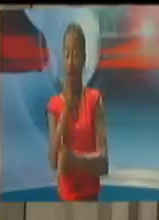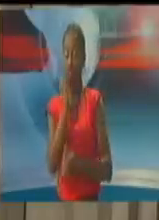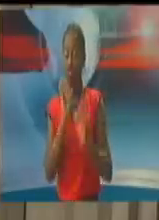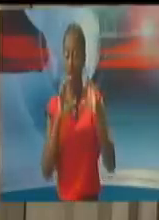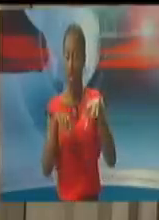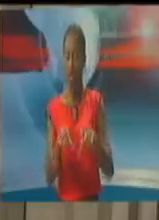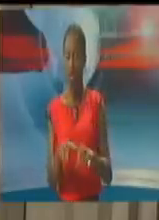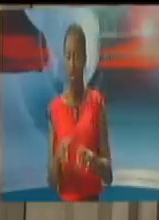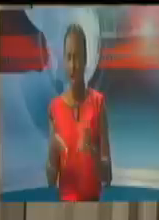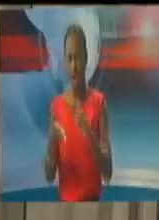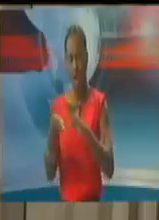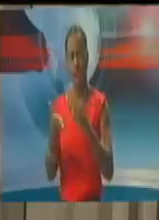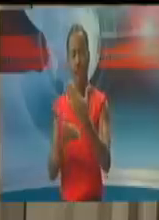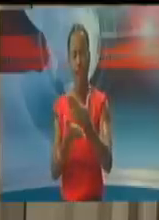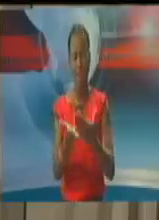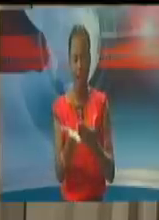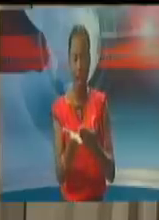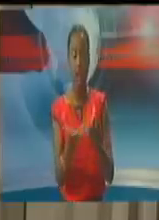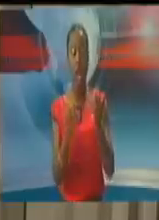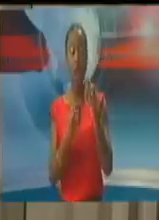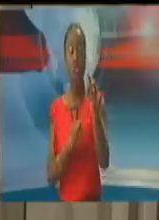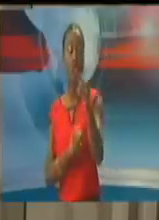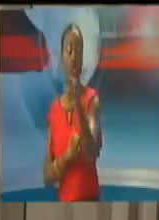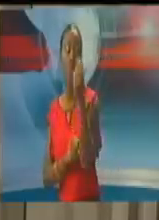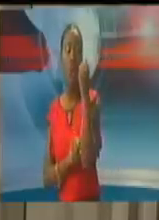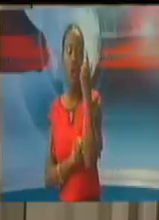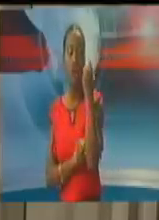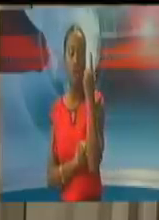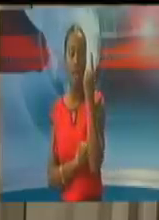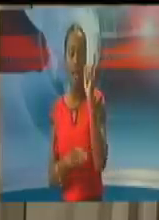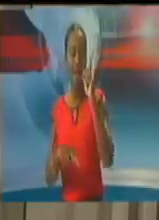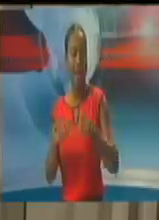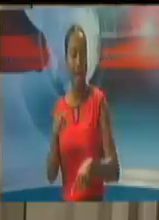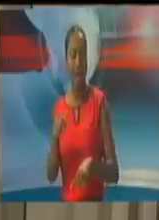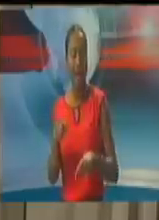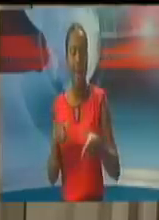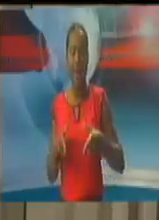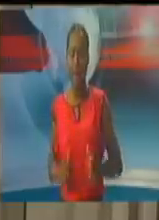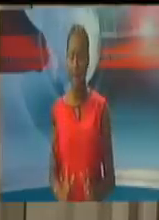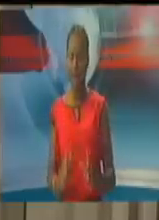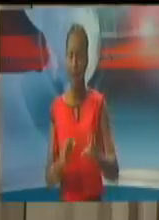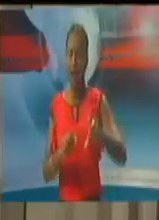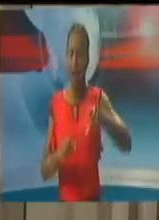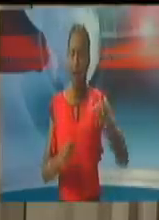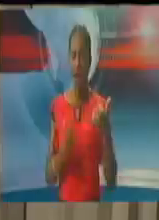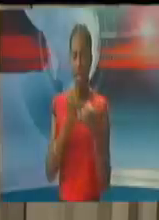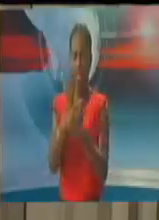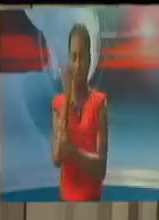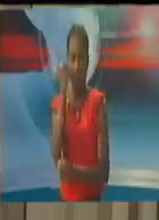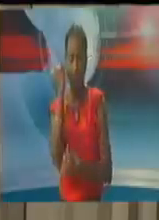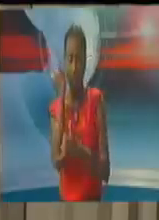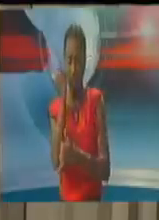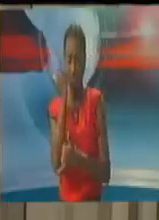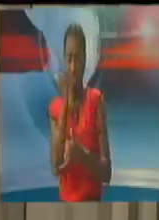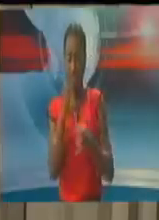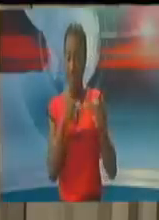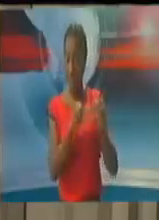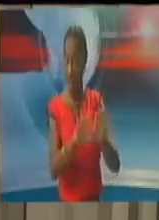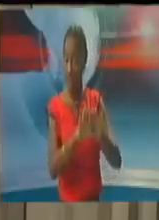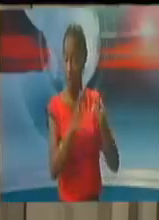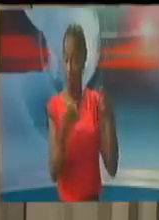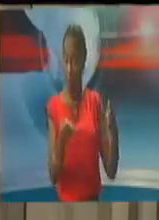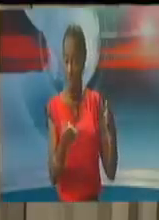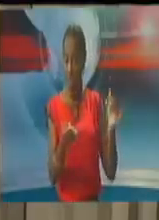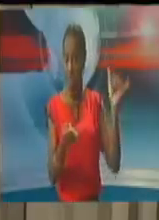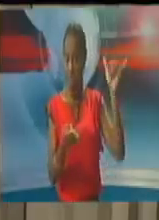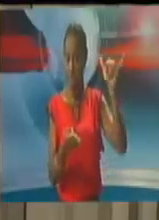some excerpts of it, because you need to understand, we cannot allow other countries who have less restrictive border controls be